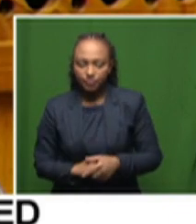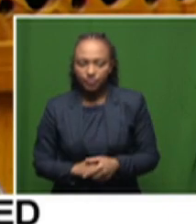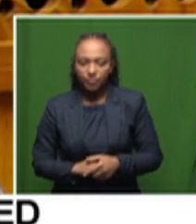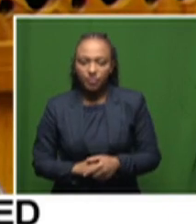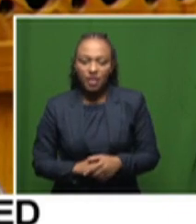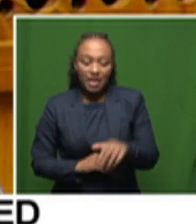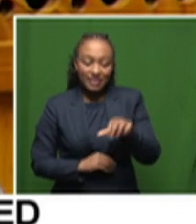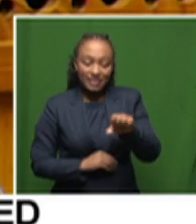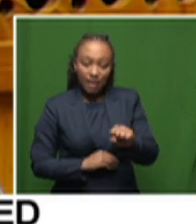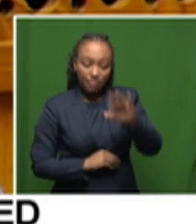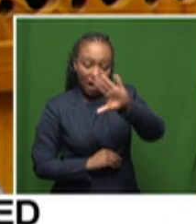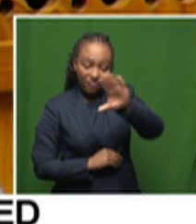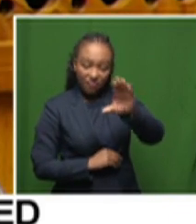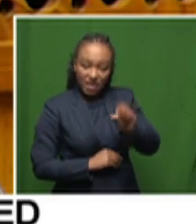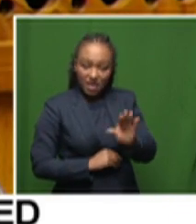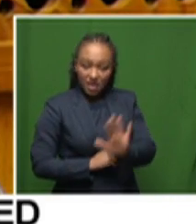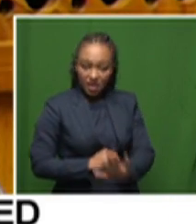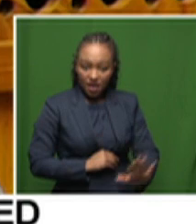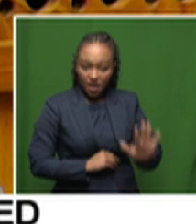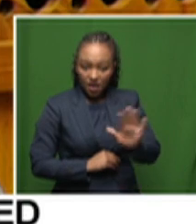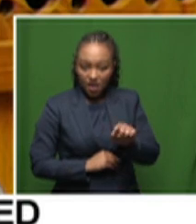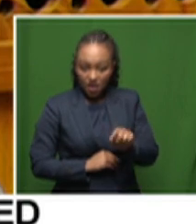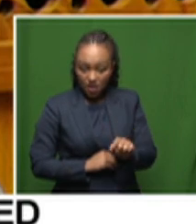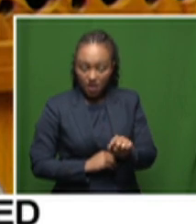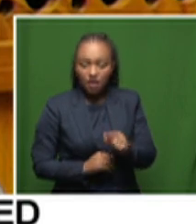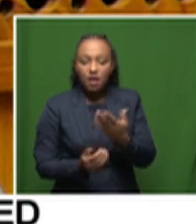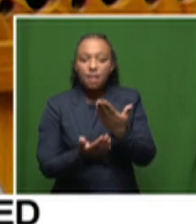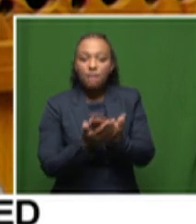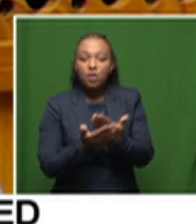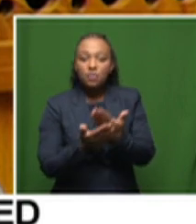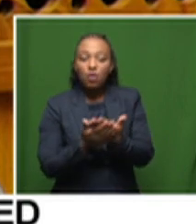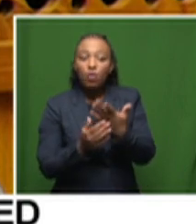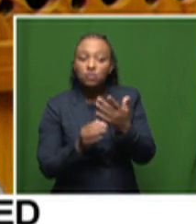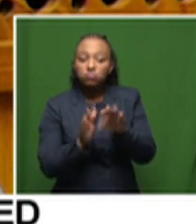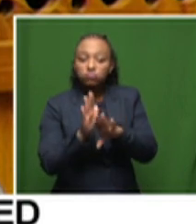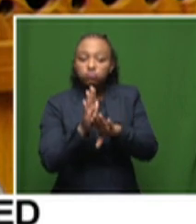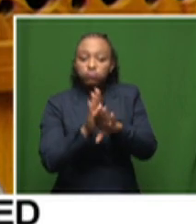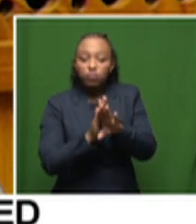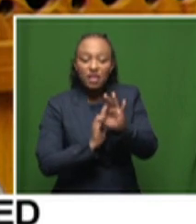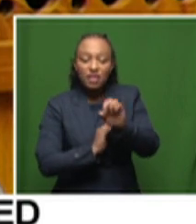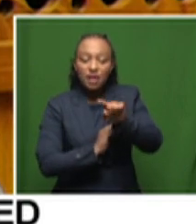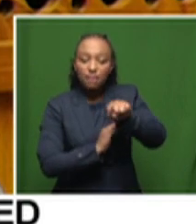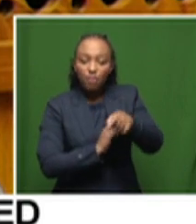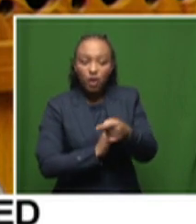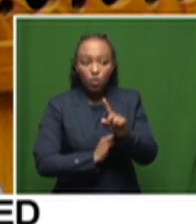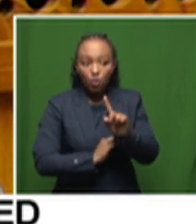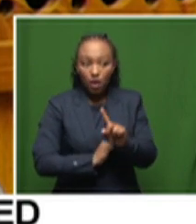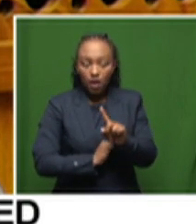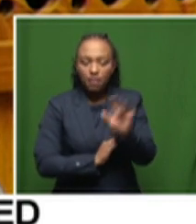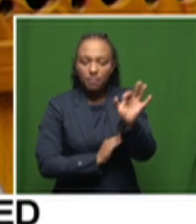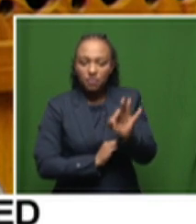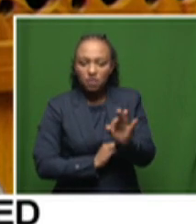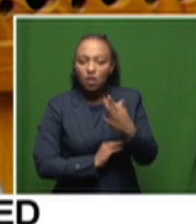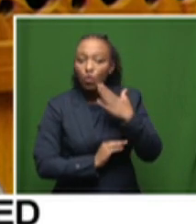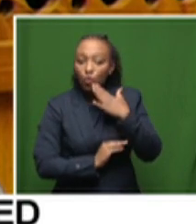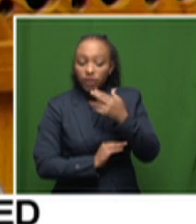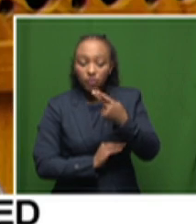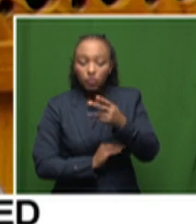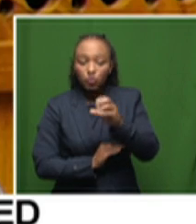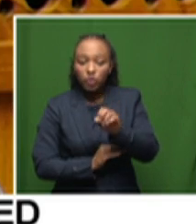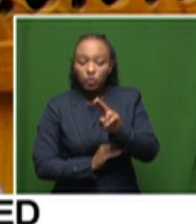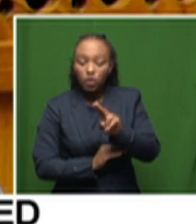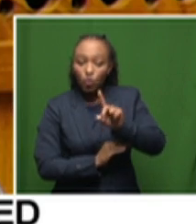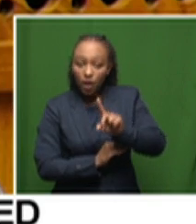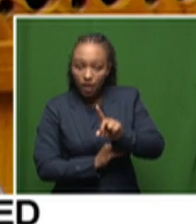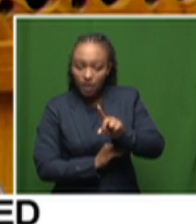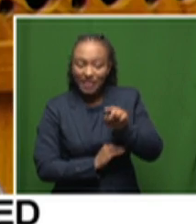Sub-Saharan Africa is expected to rebound to growth of 3.1% in